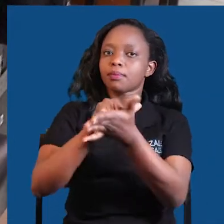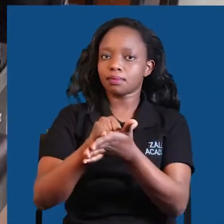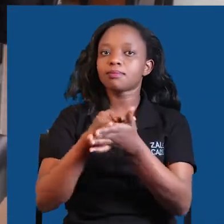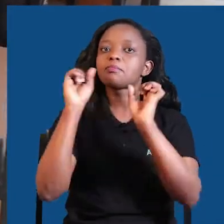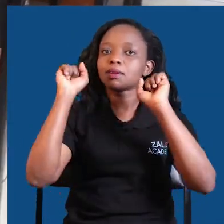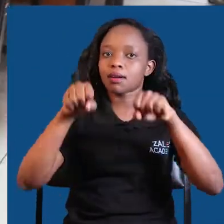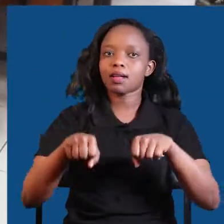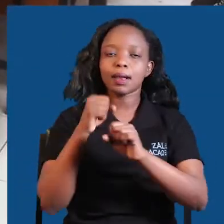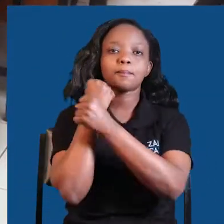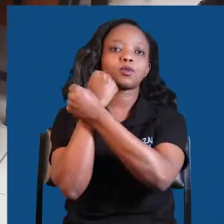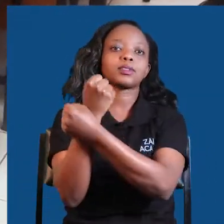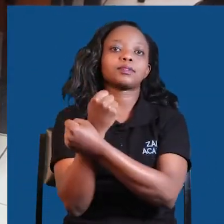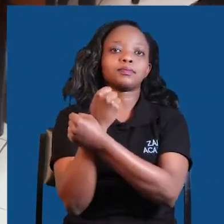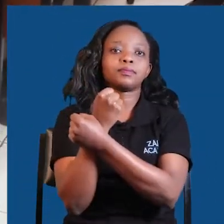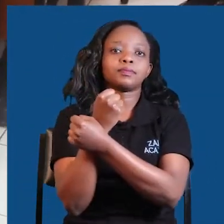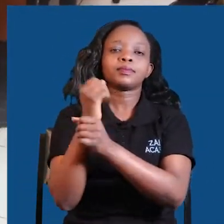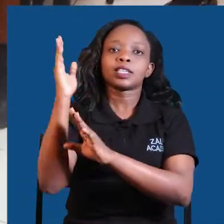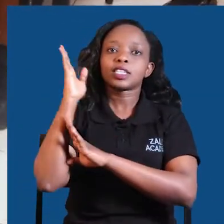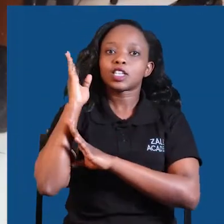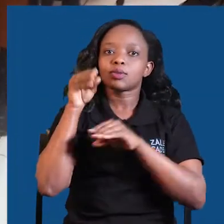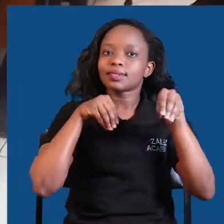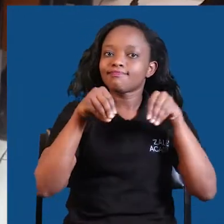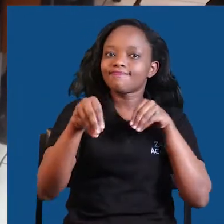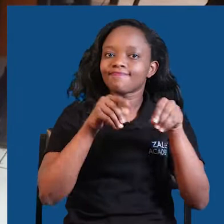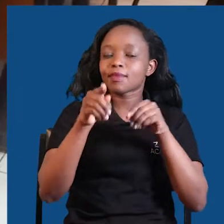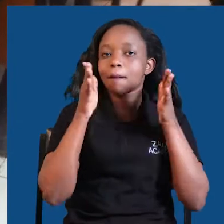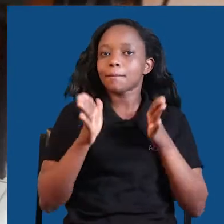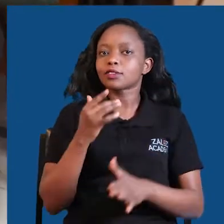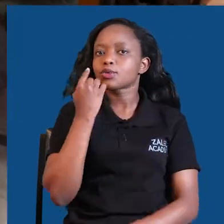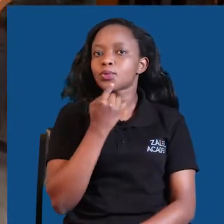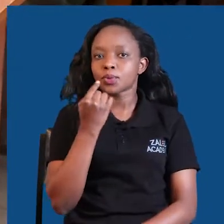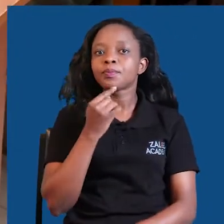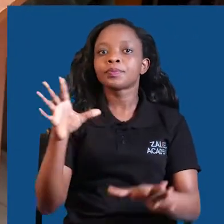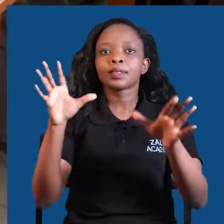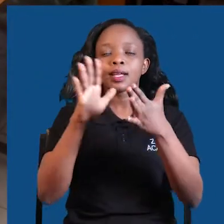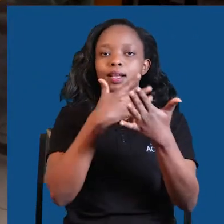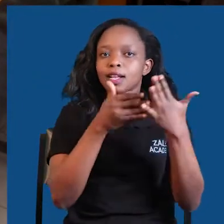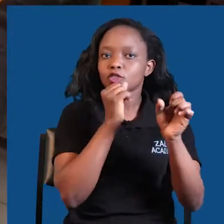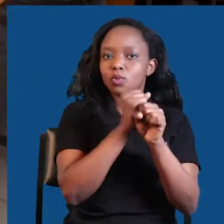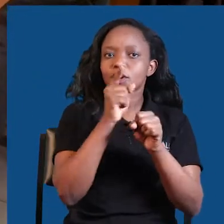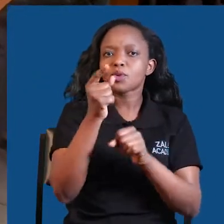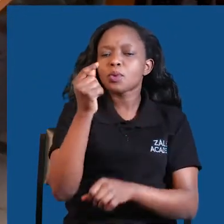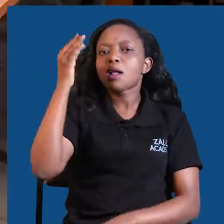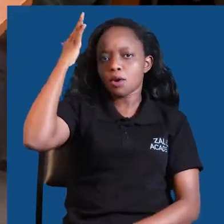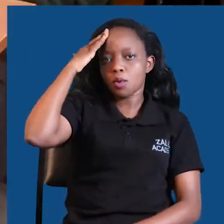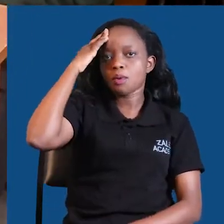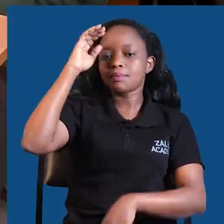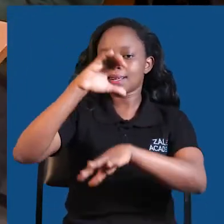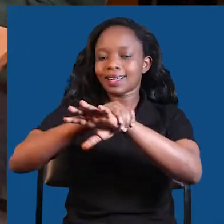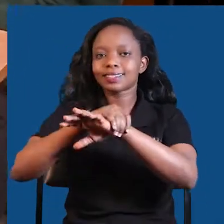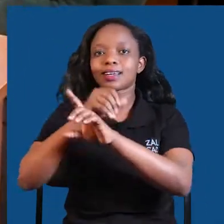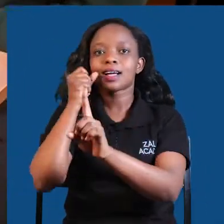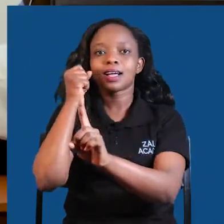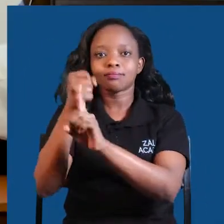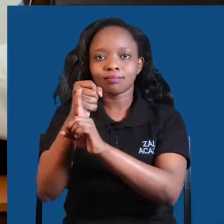so that we can be able to protect. We have security analysts. These are guys now, kwa network, realize